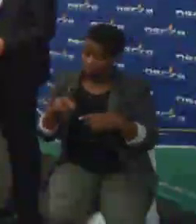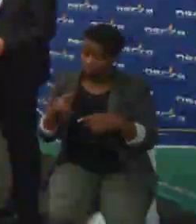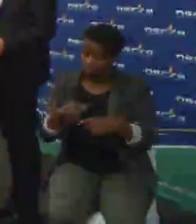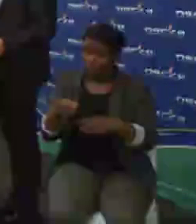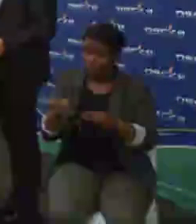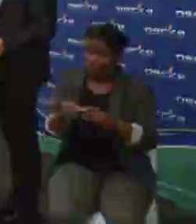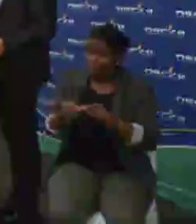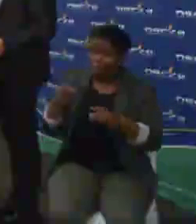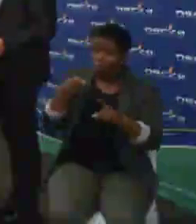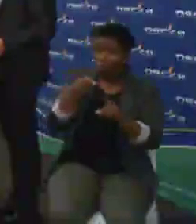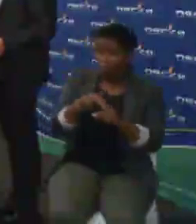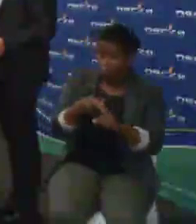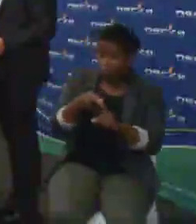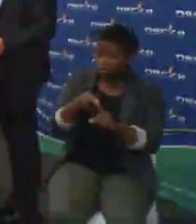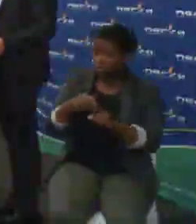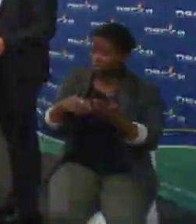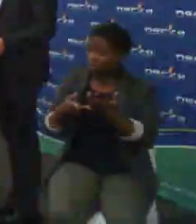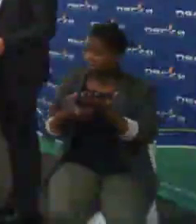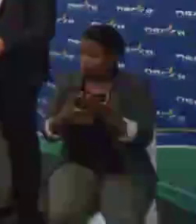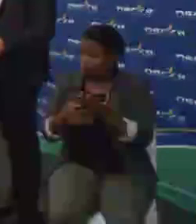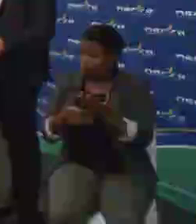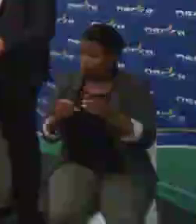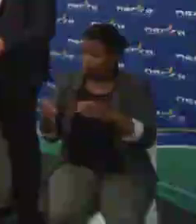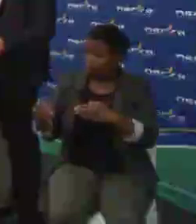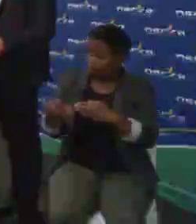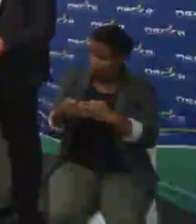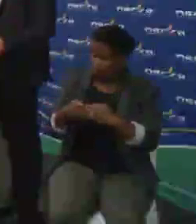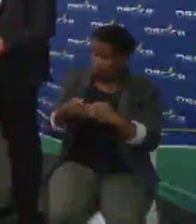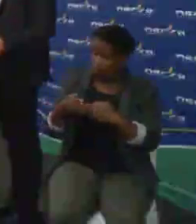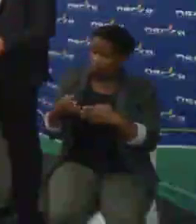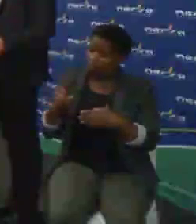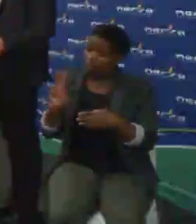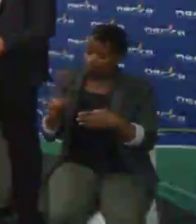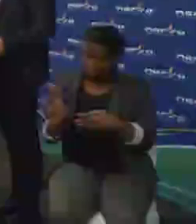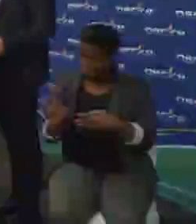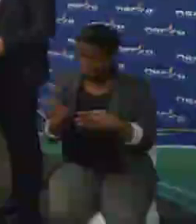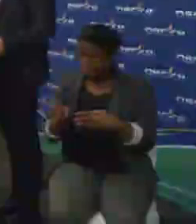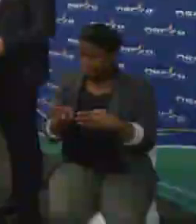yet. And modeling that empirically is close to impossible because, again,